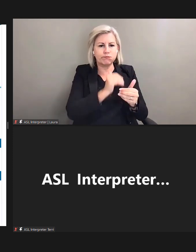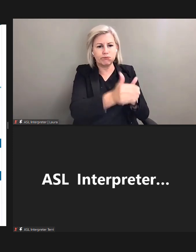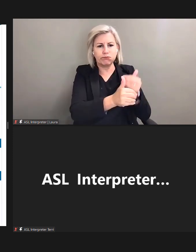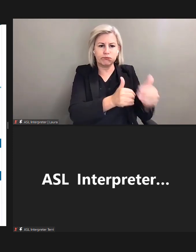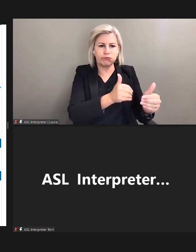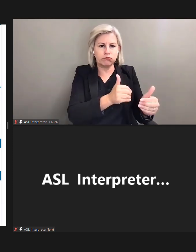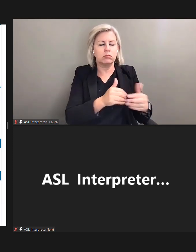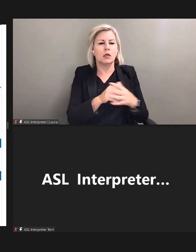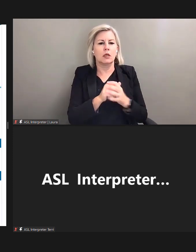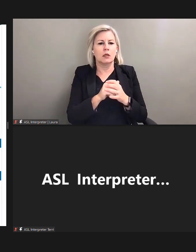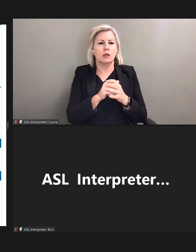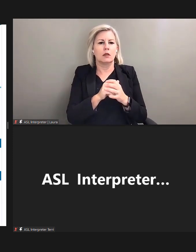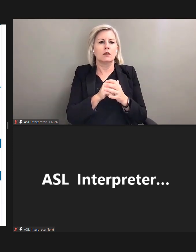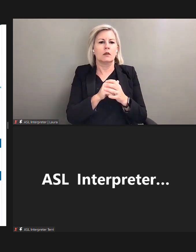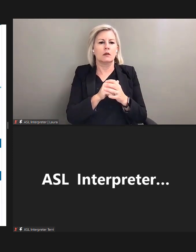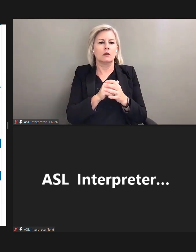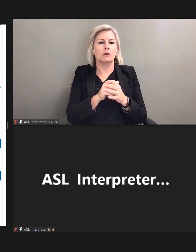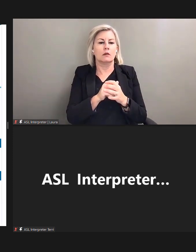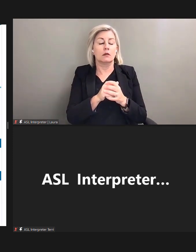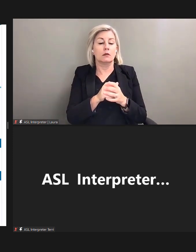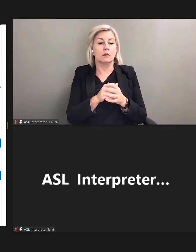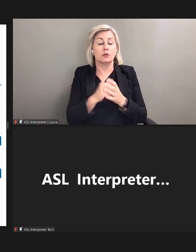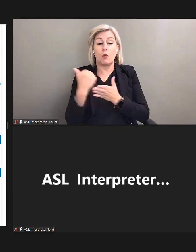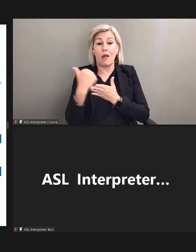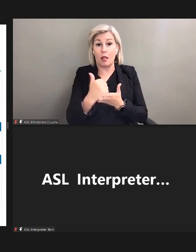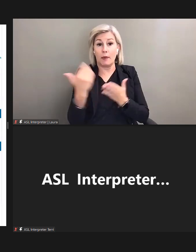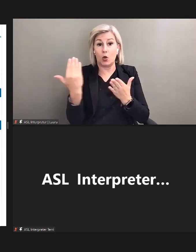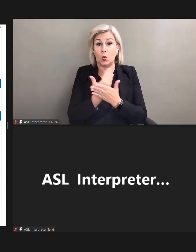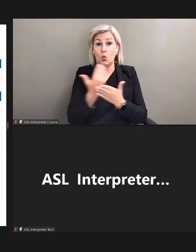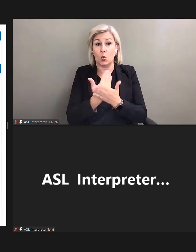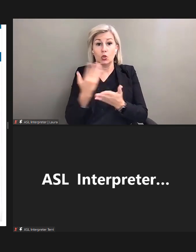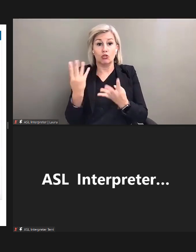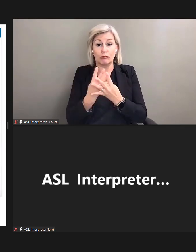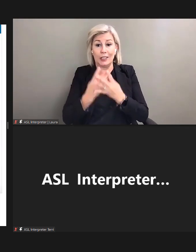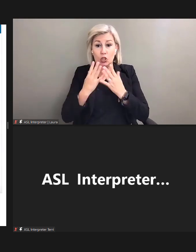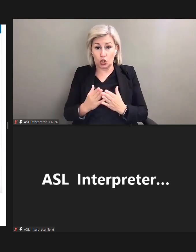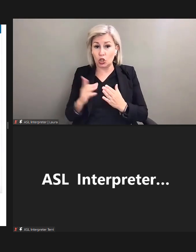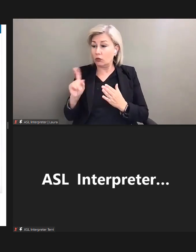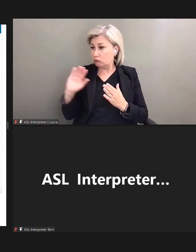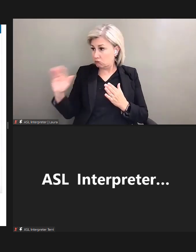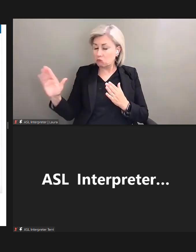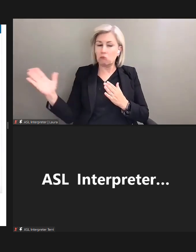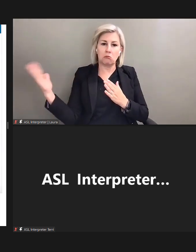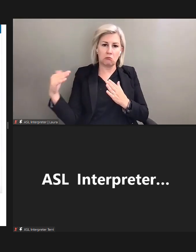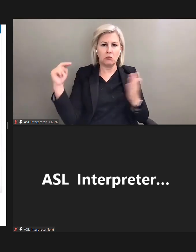to walk a new screener through the process, and to make sure that they're